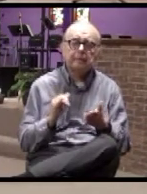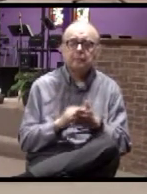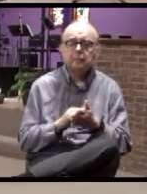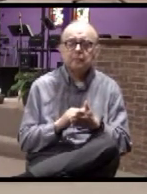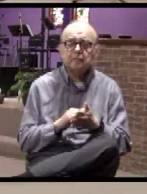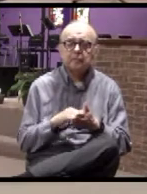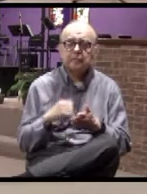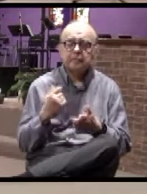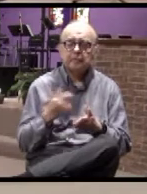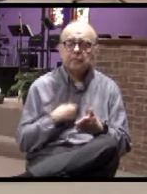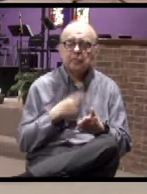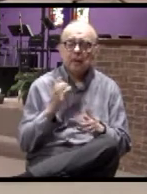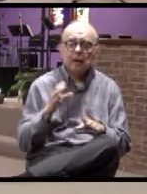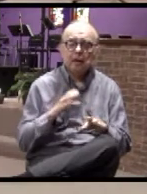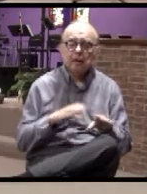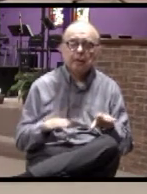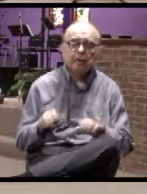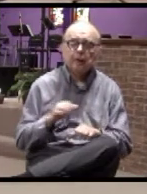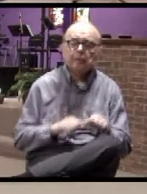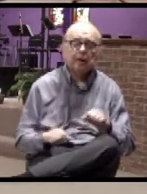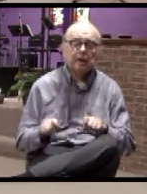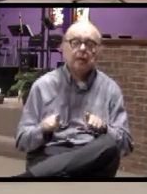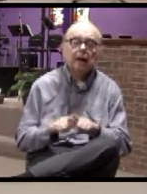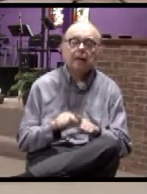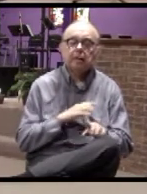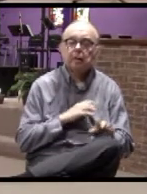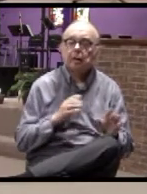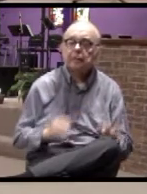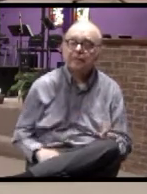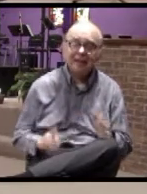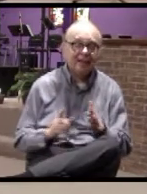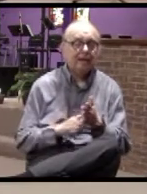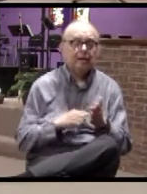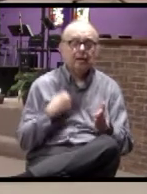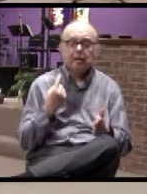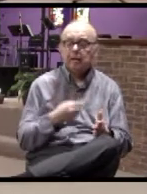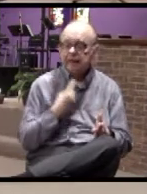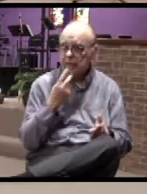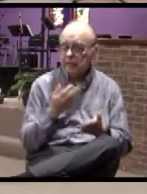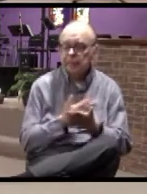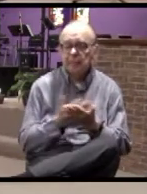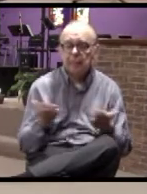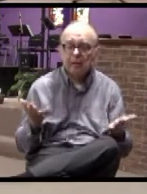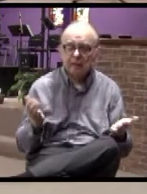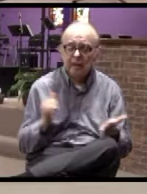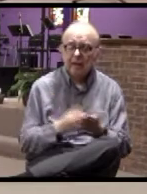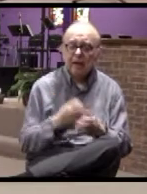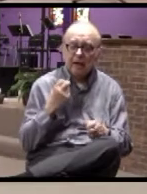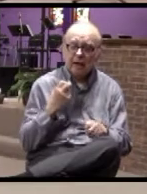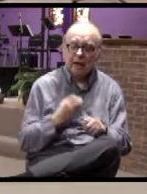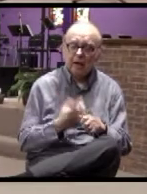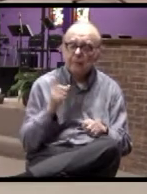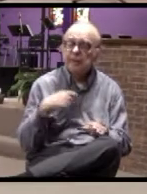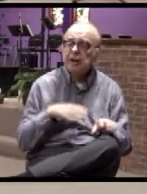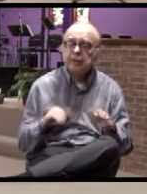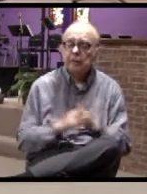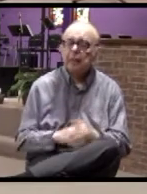that we're going to have to treat each other like Christ. And sometimes, let me say this to y'all, it's hard for me to do that.